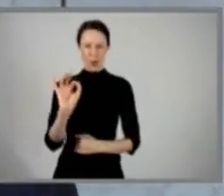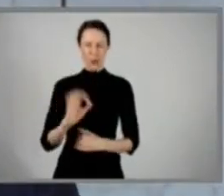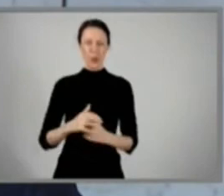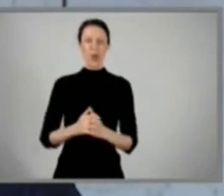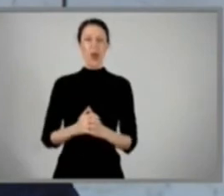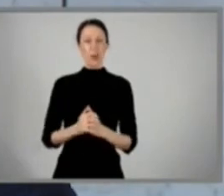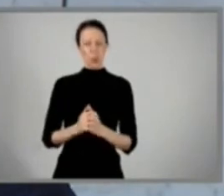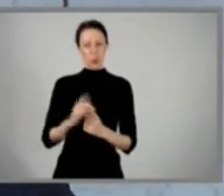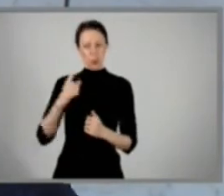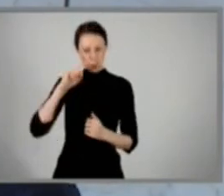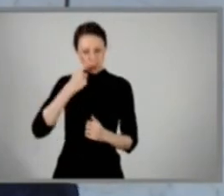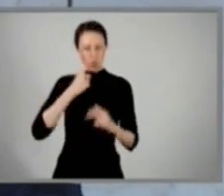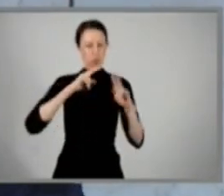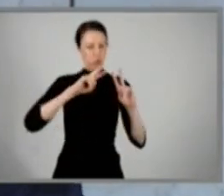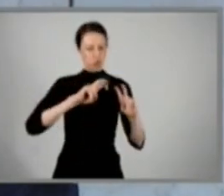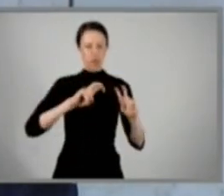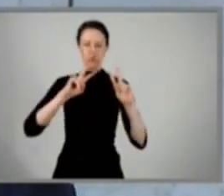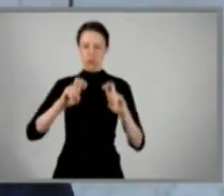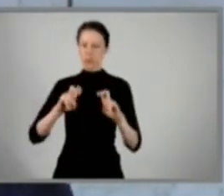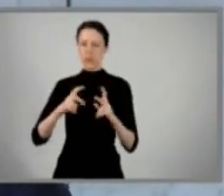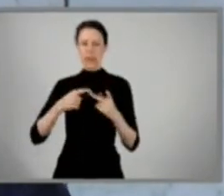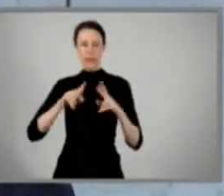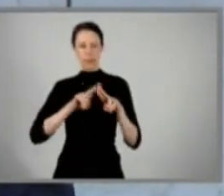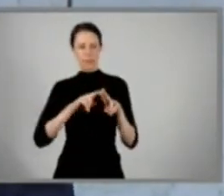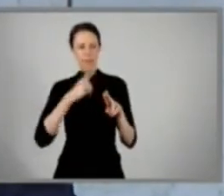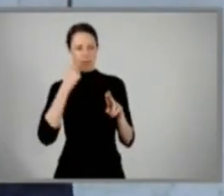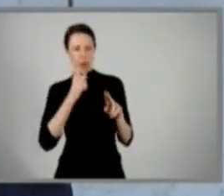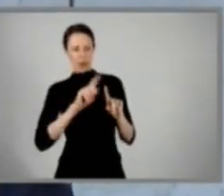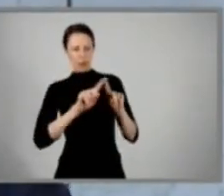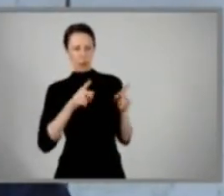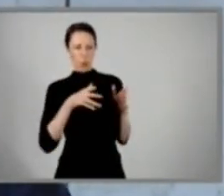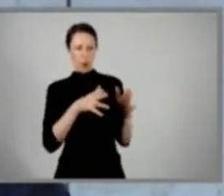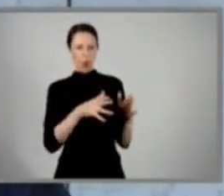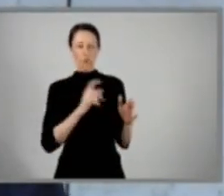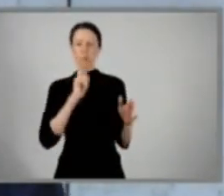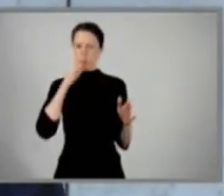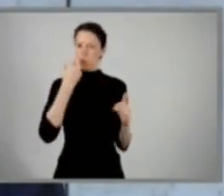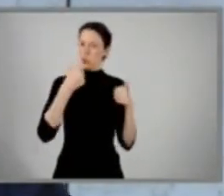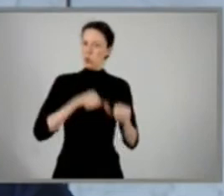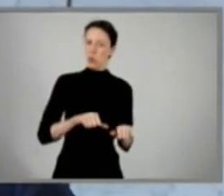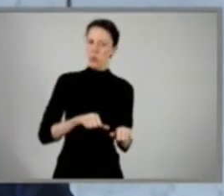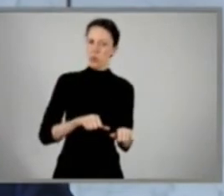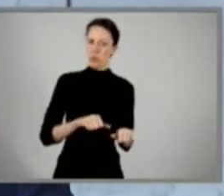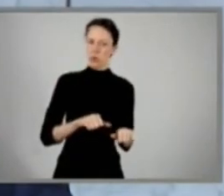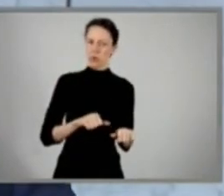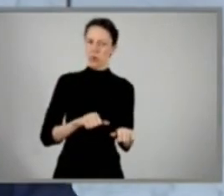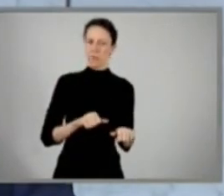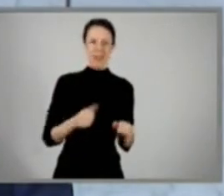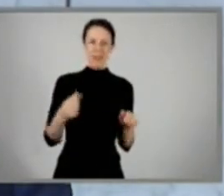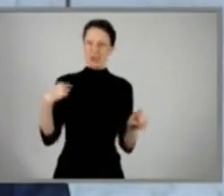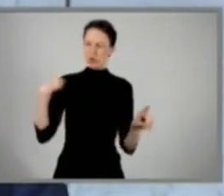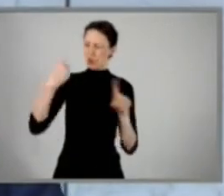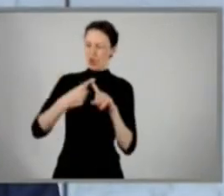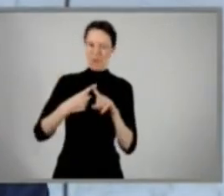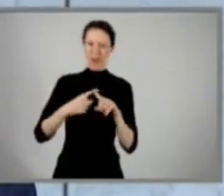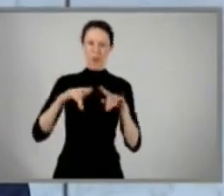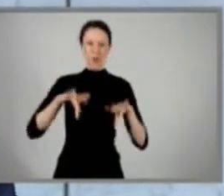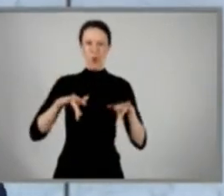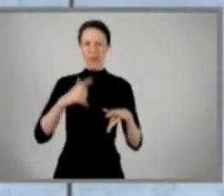options are, as we always have. And if we can find viable options, then we'll implement them. But we haven't been able to find any viable options that are safe at this